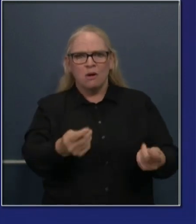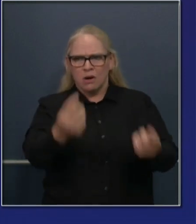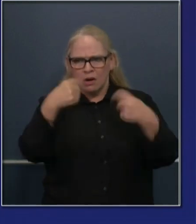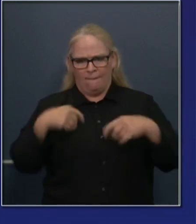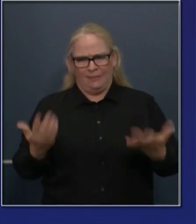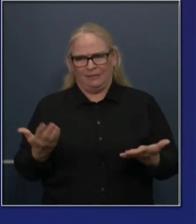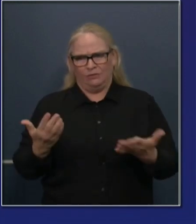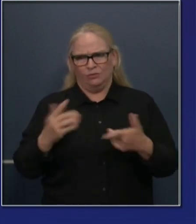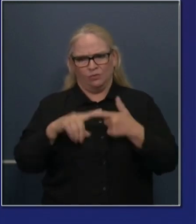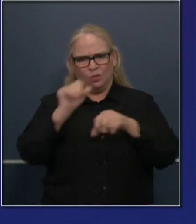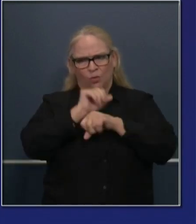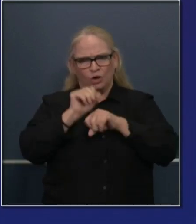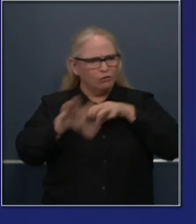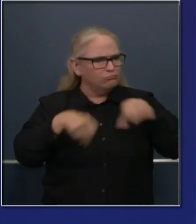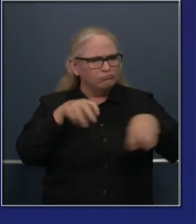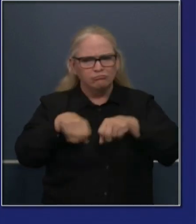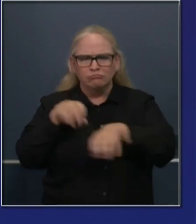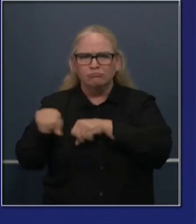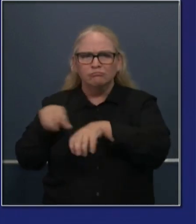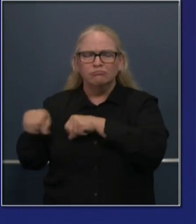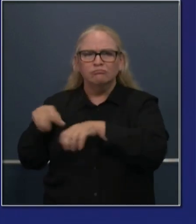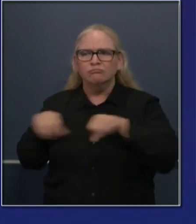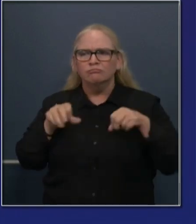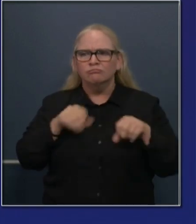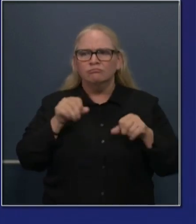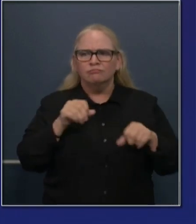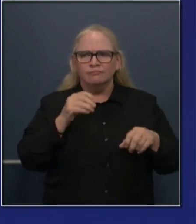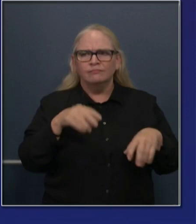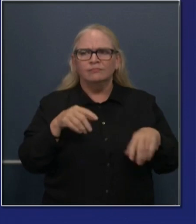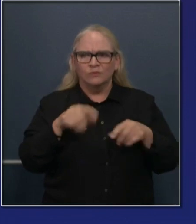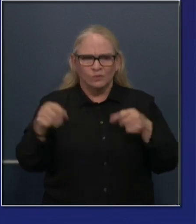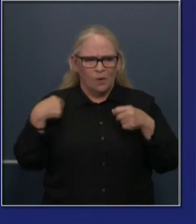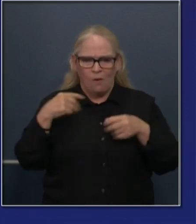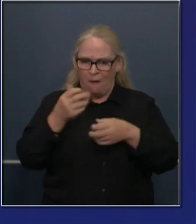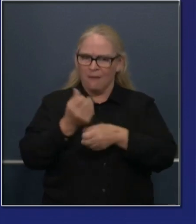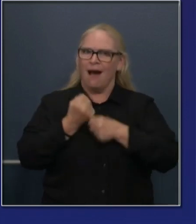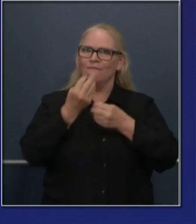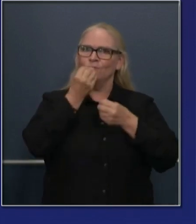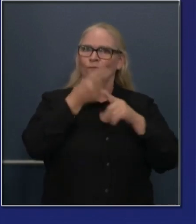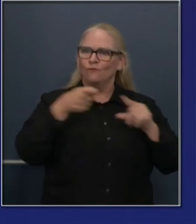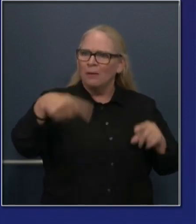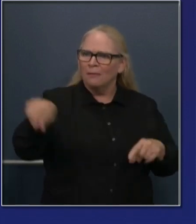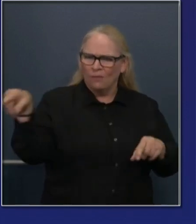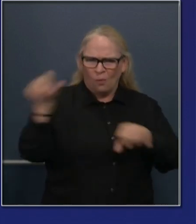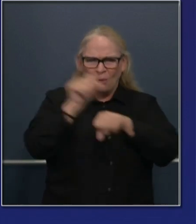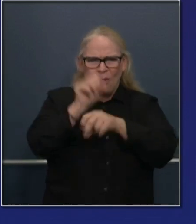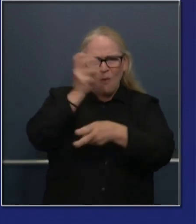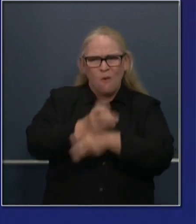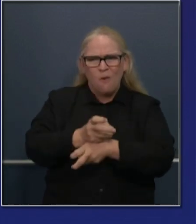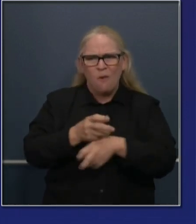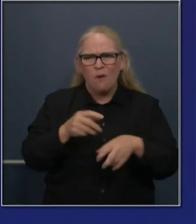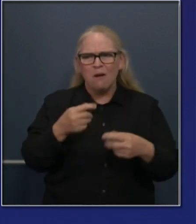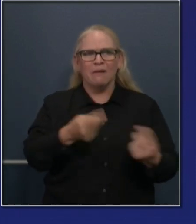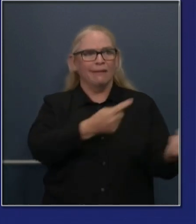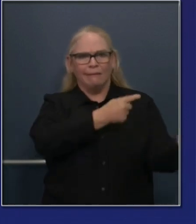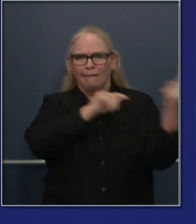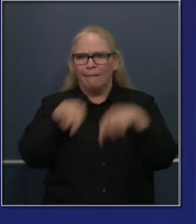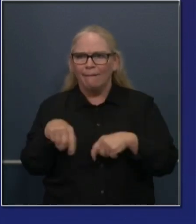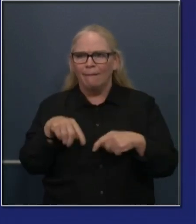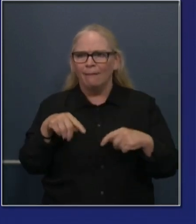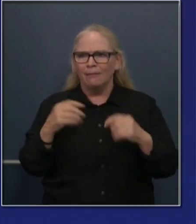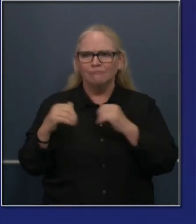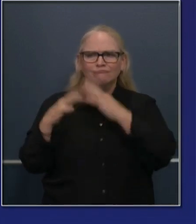state of California. 626,000 crop workers in the state. You have a lot of temporary housing as relates to the